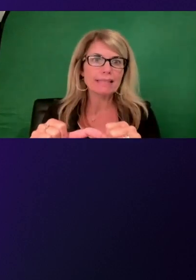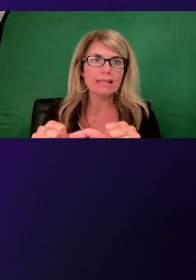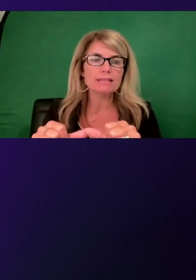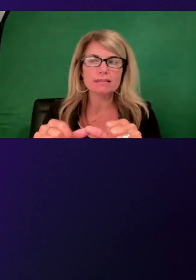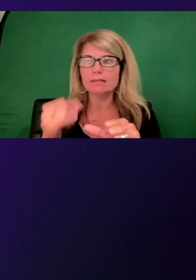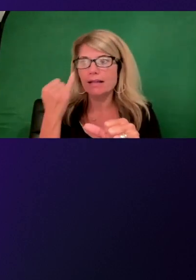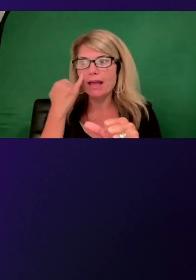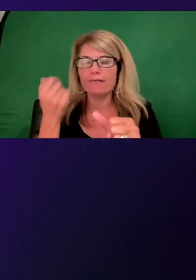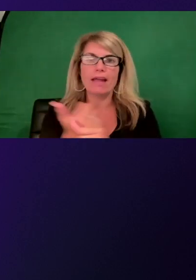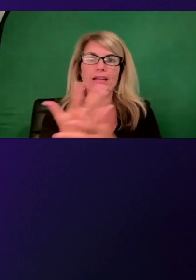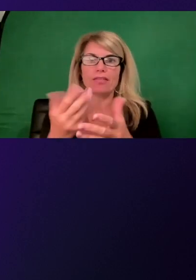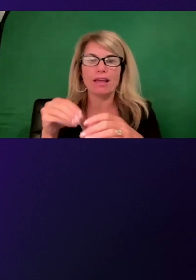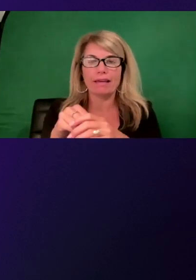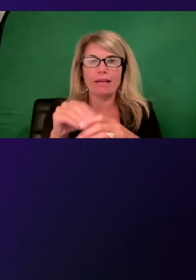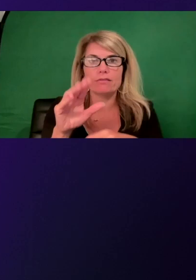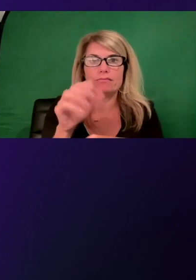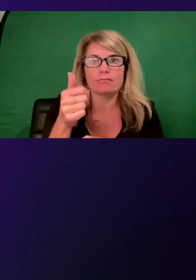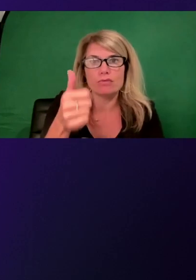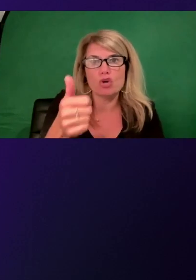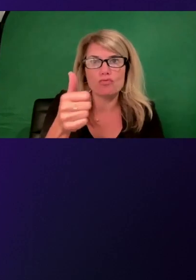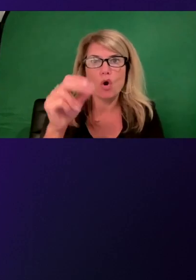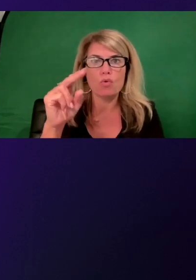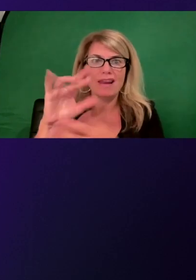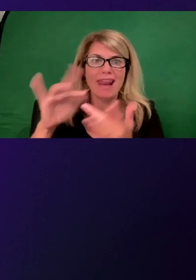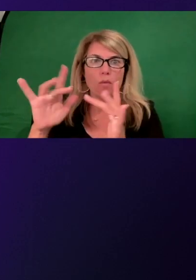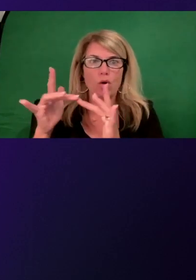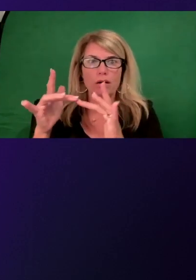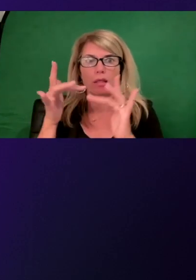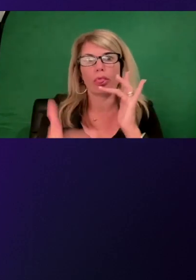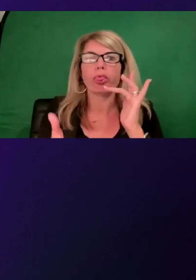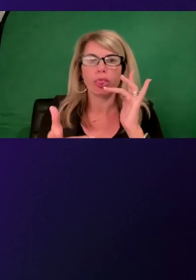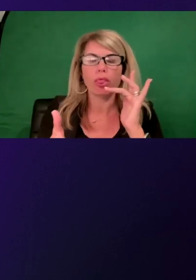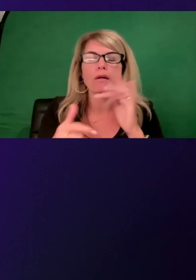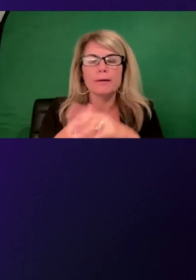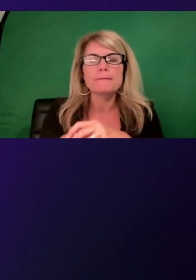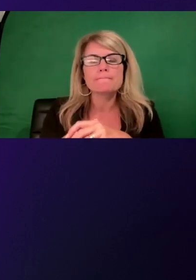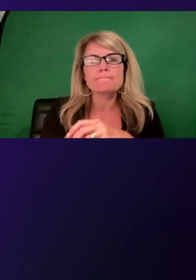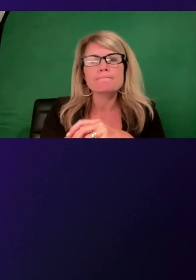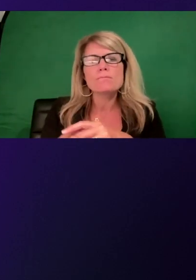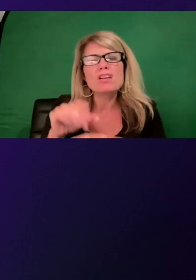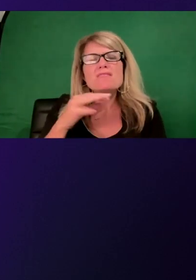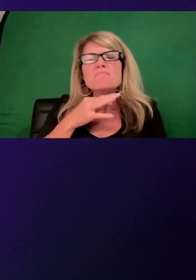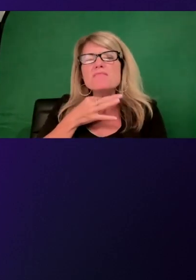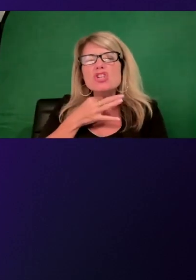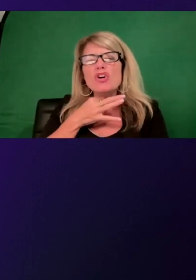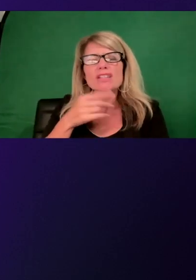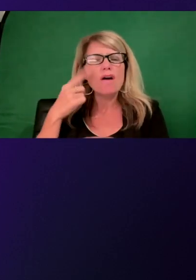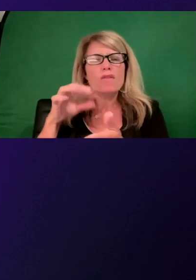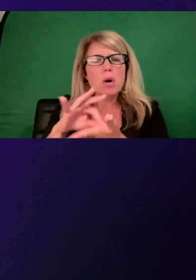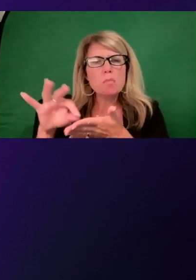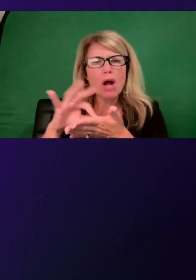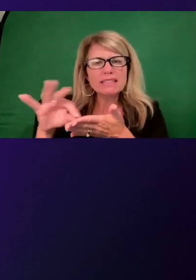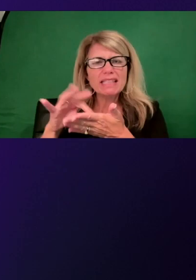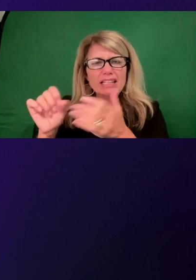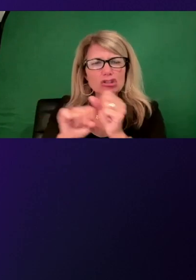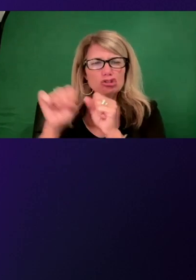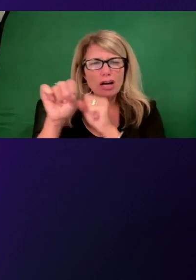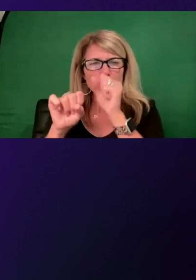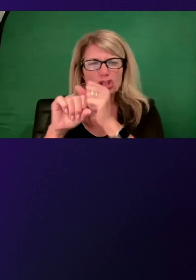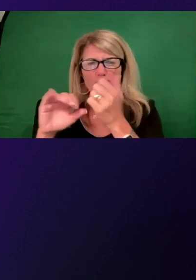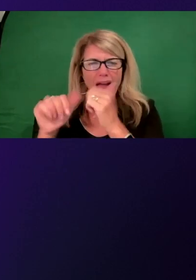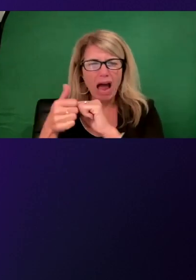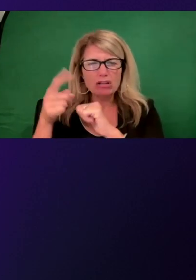own network as well. So how do we differ in pricing structure here, Reena? That's a great question,